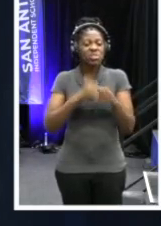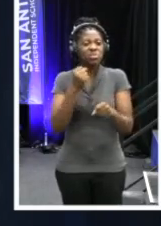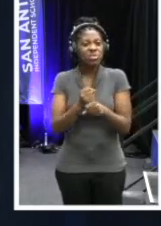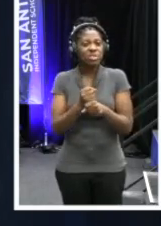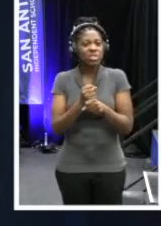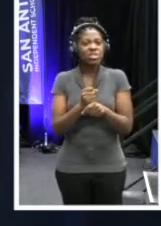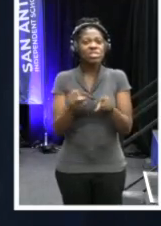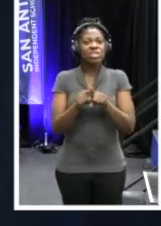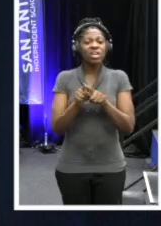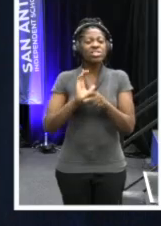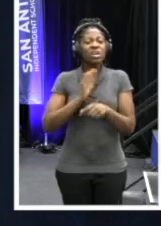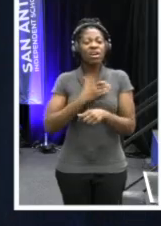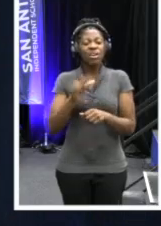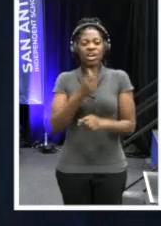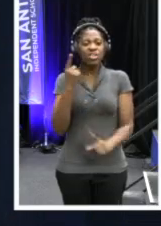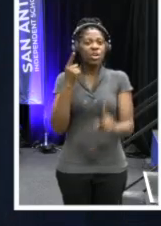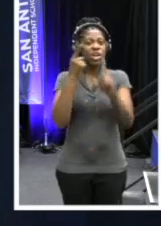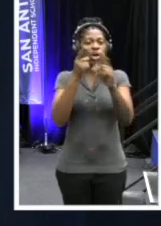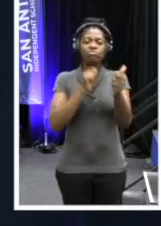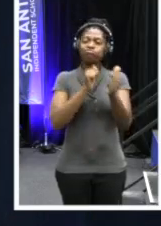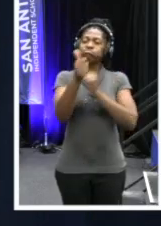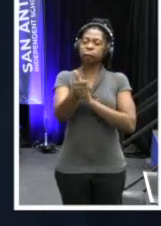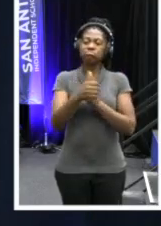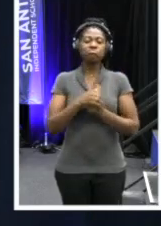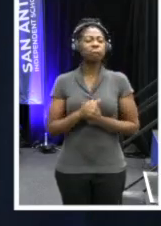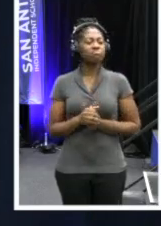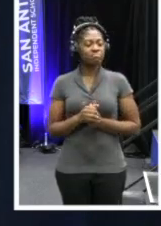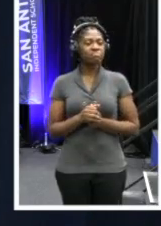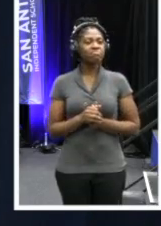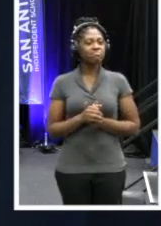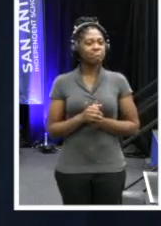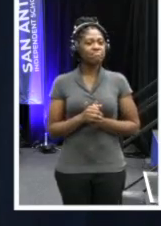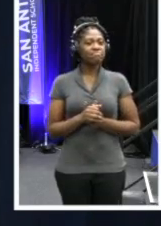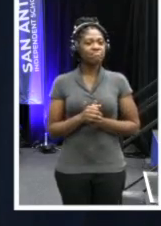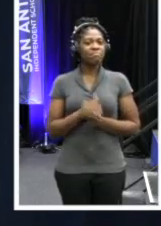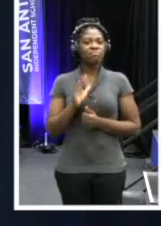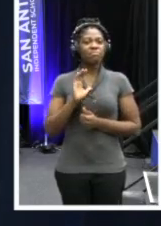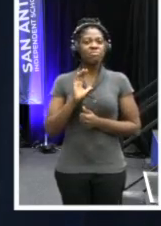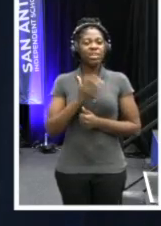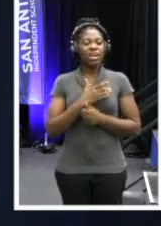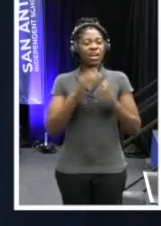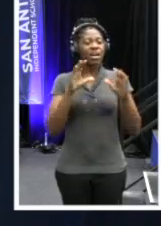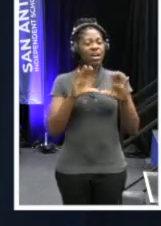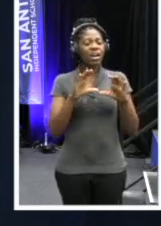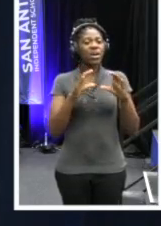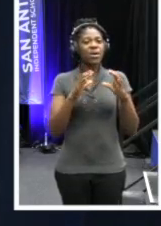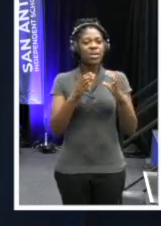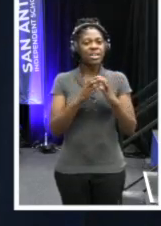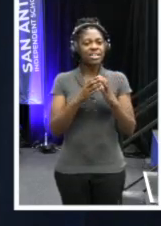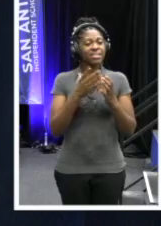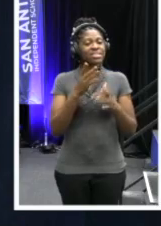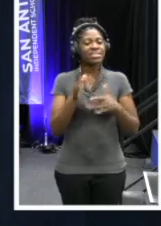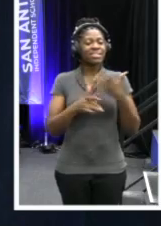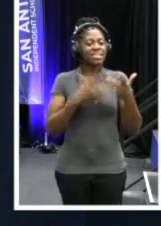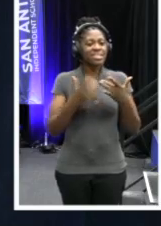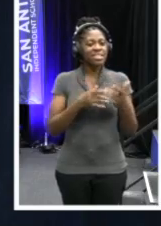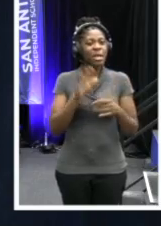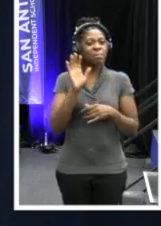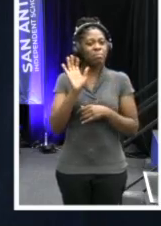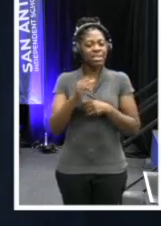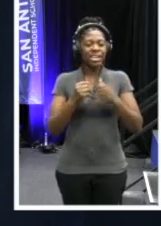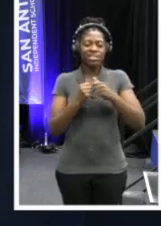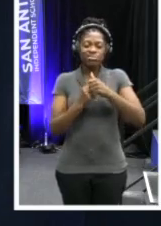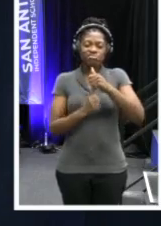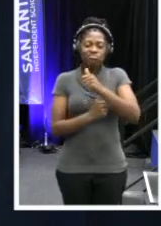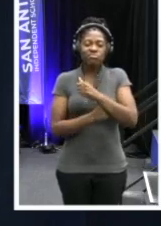surpassed our goals in record time. This class's spirit is the cornerstone of our achievements. Because of our spirit,